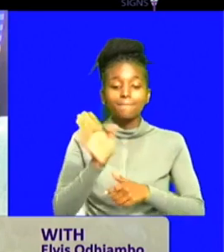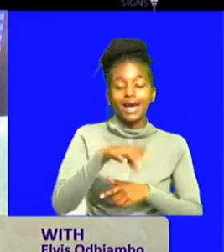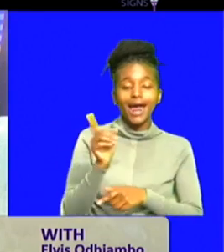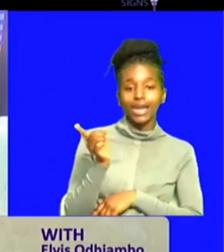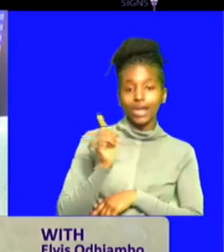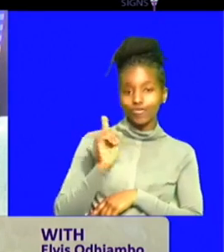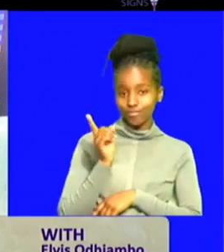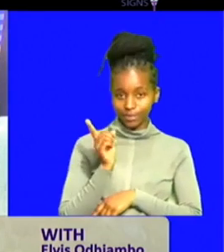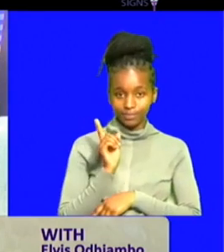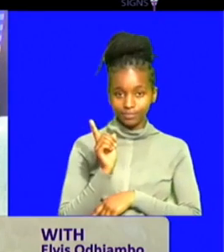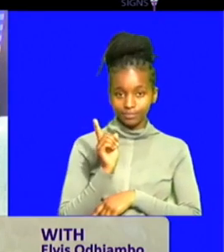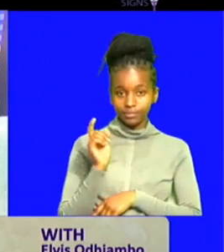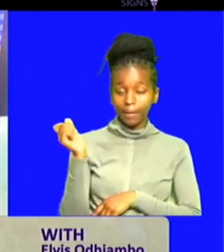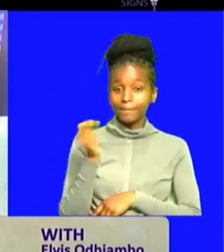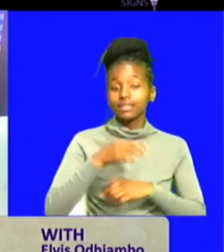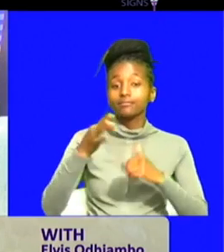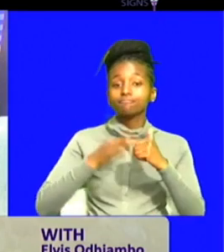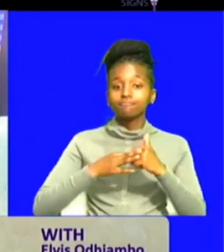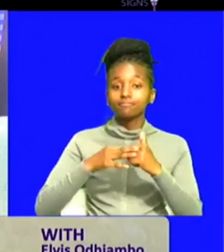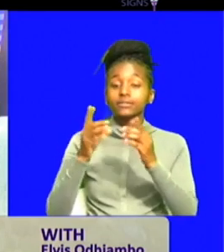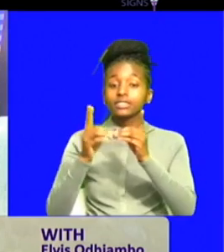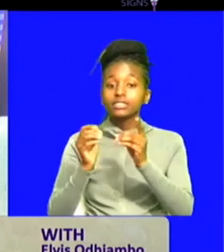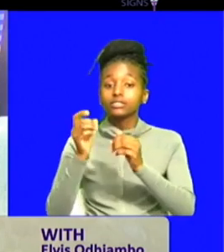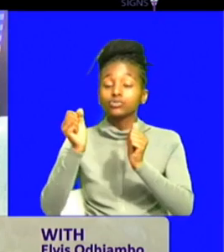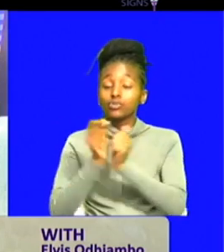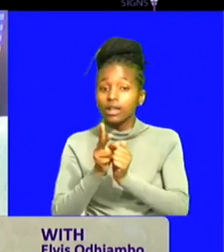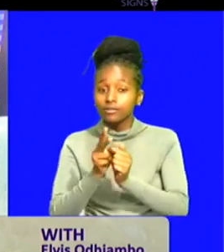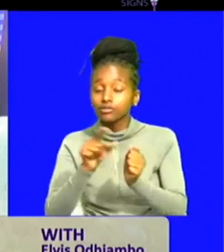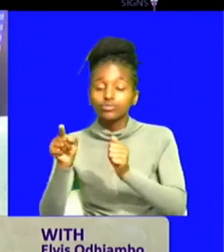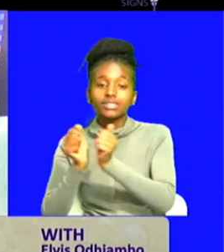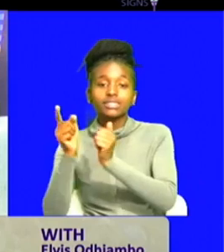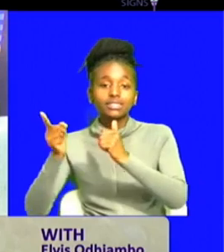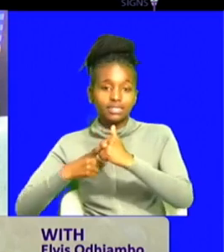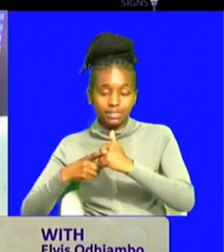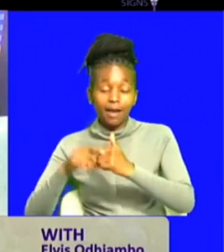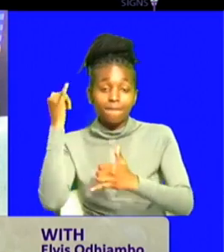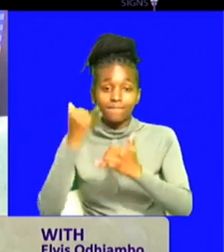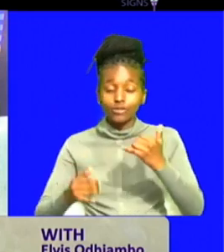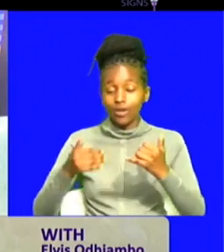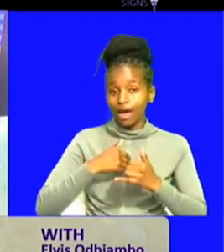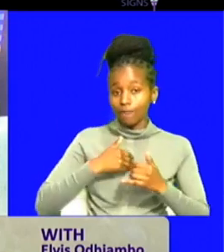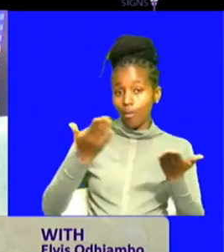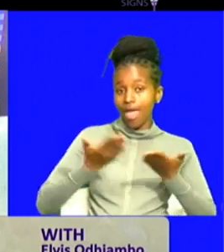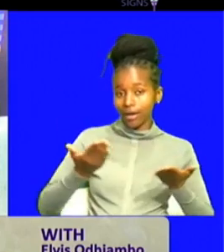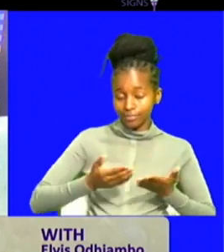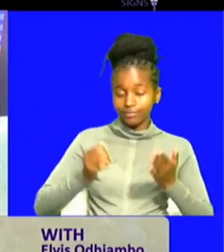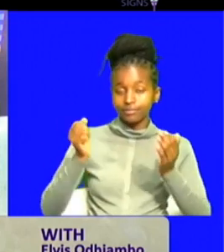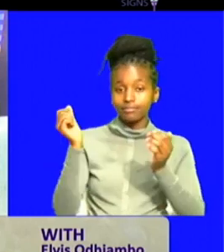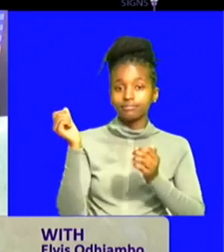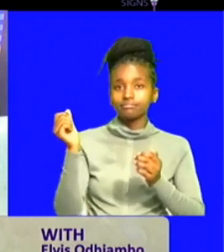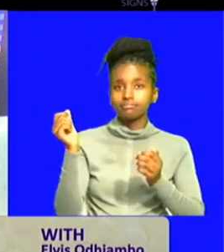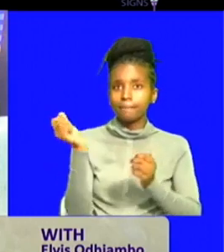Sevens. That is from August 12th to the 16th. And then our finals are at the Kababerry Sevens. That is from